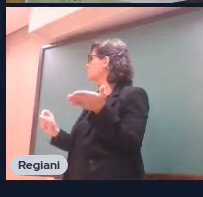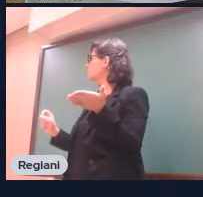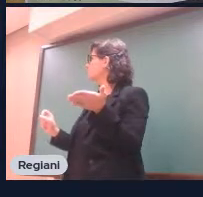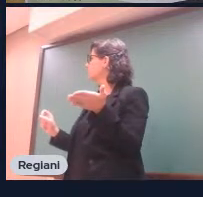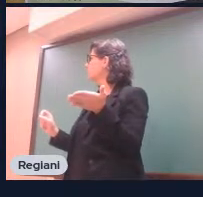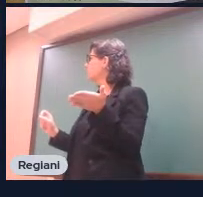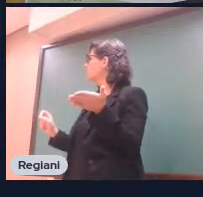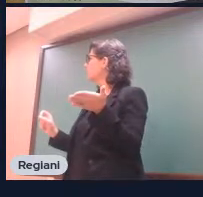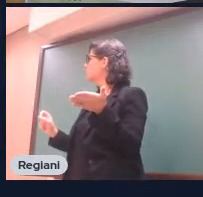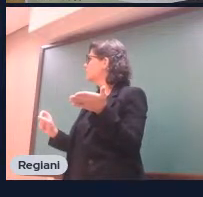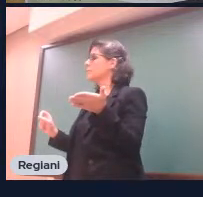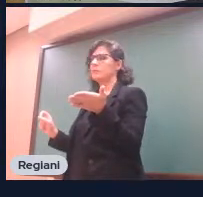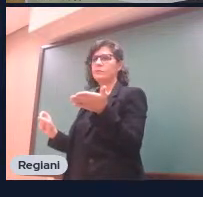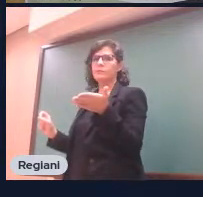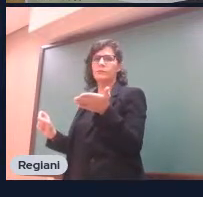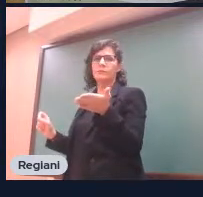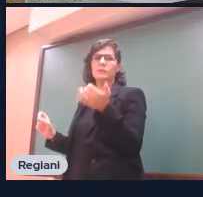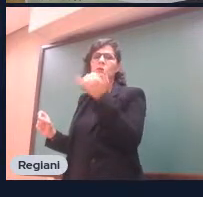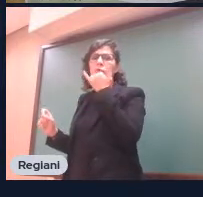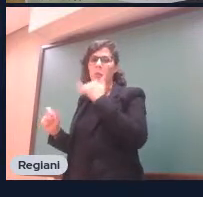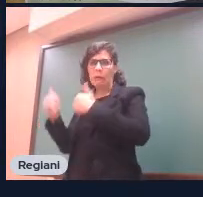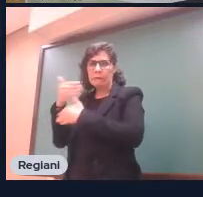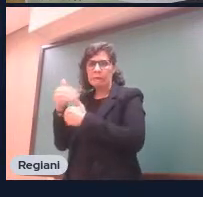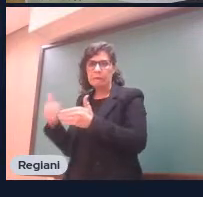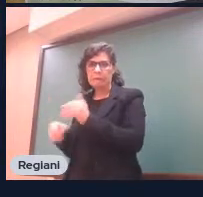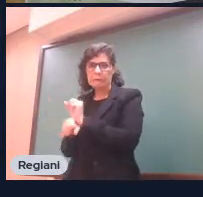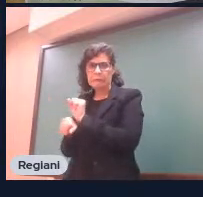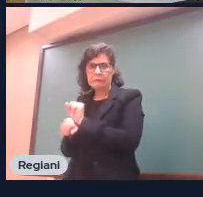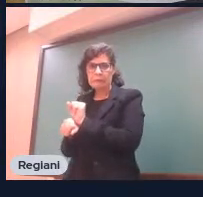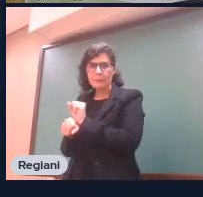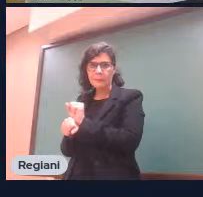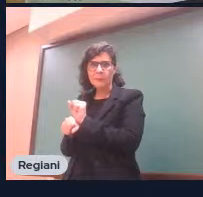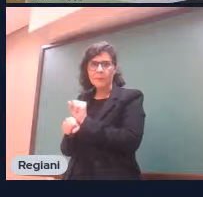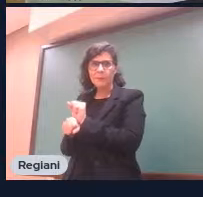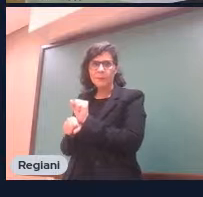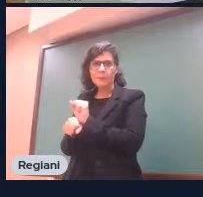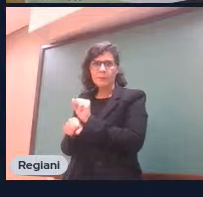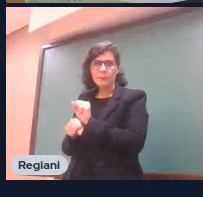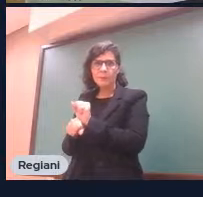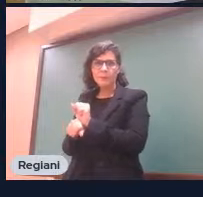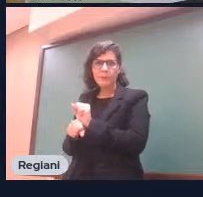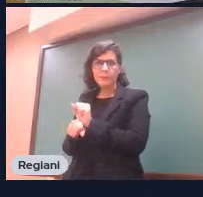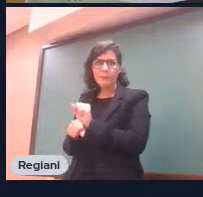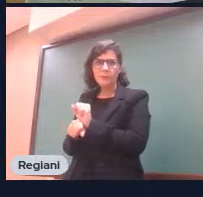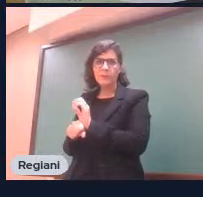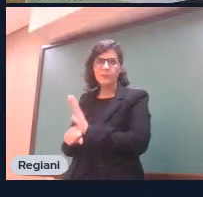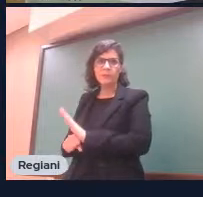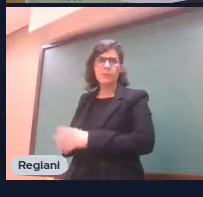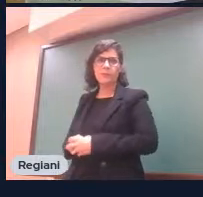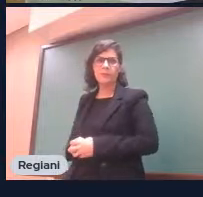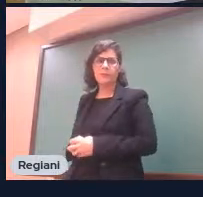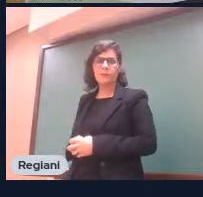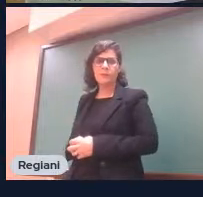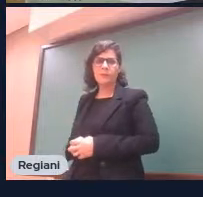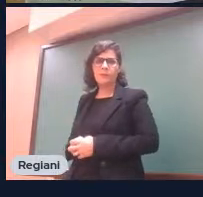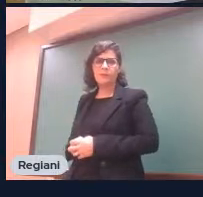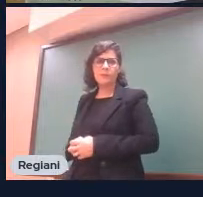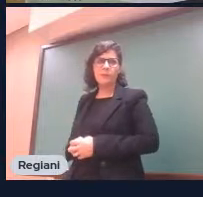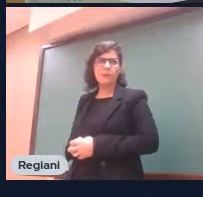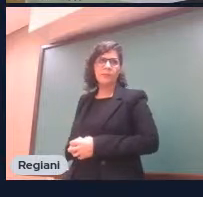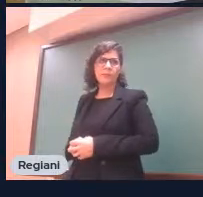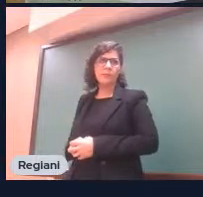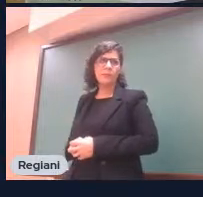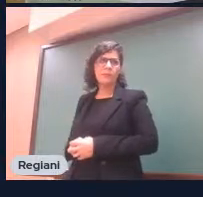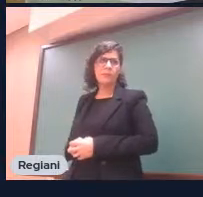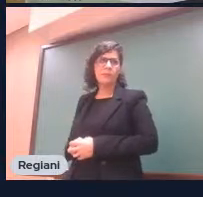The slideshow is not cooperating for some reason. Not